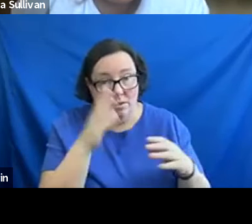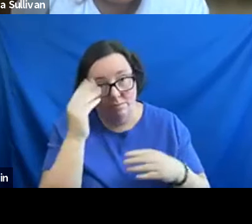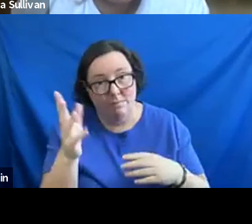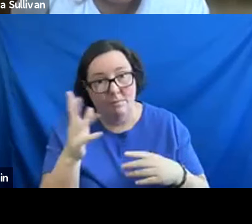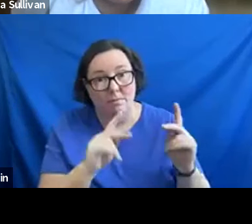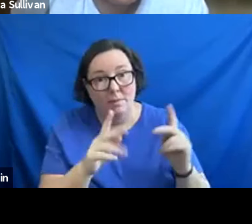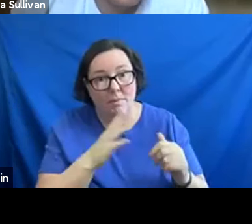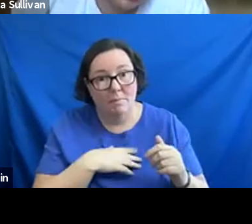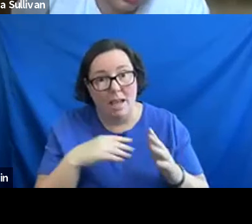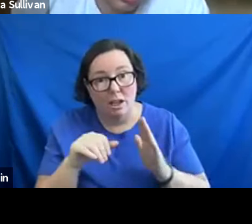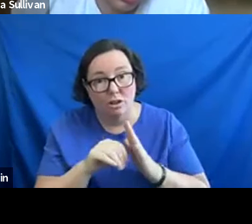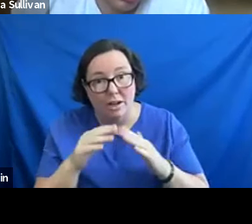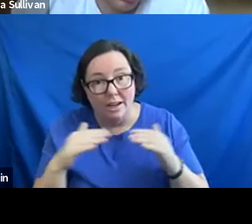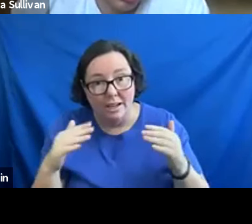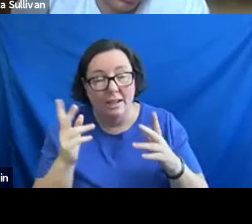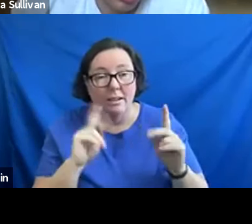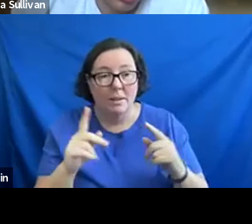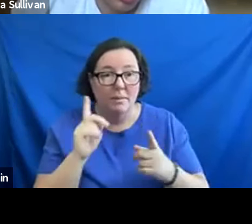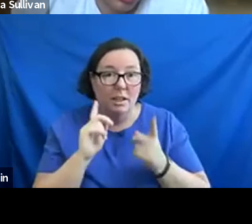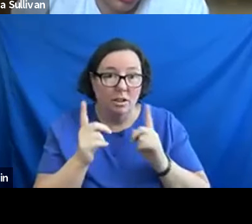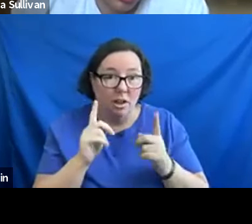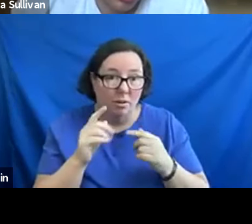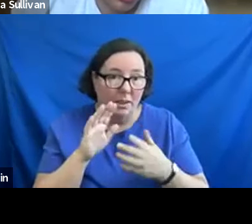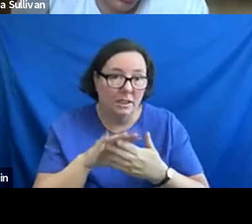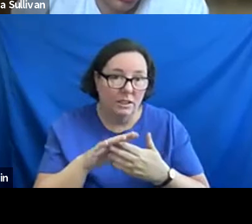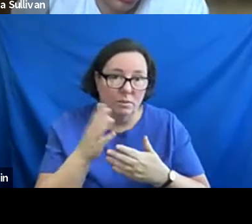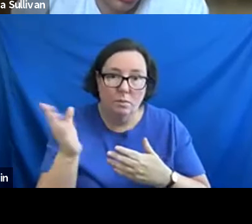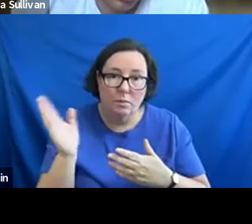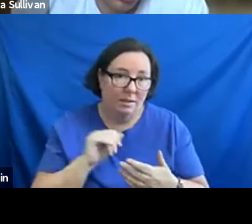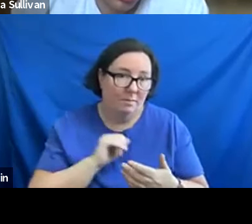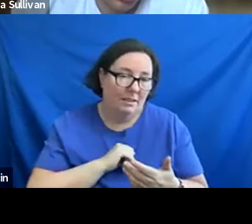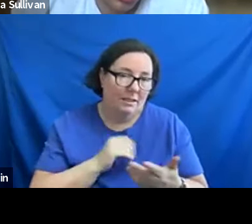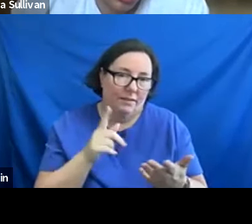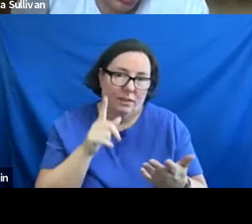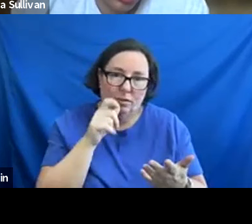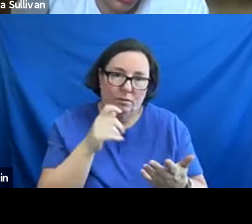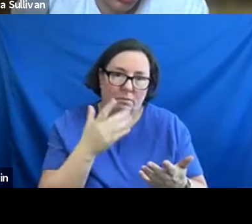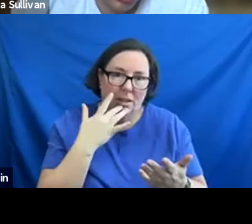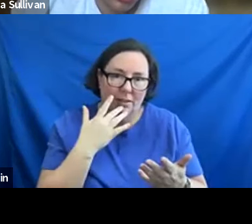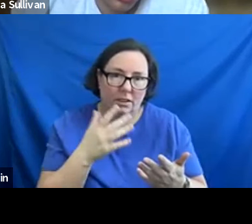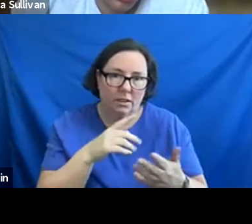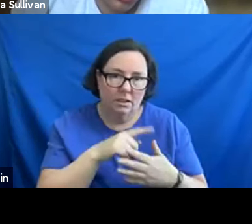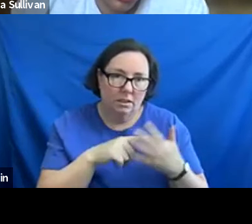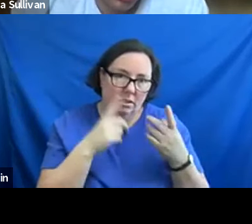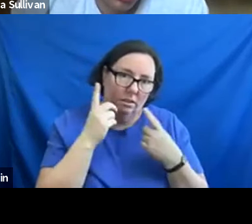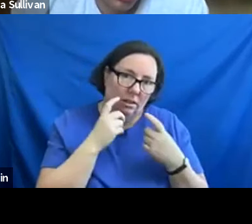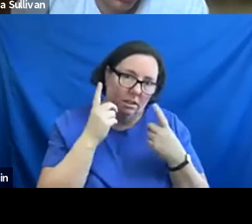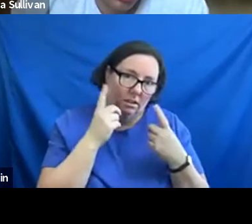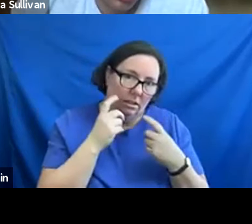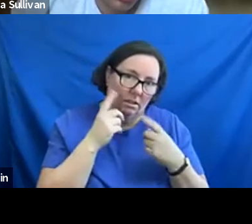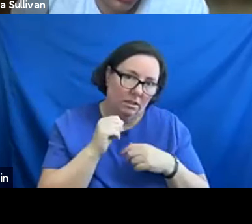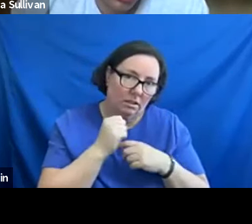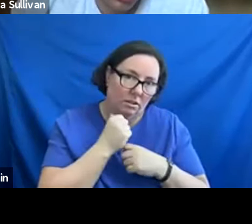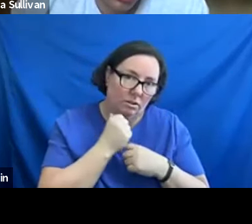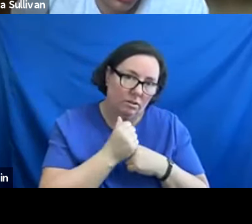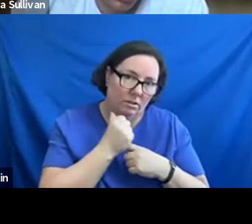in my grade and people that I talk to at school and myself who would much rather be able